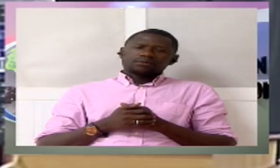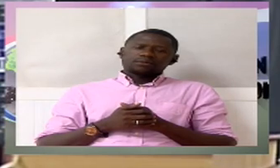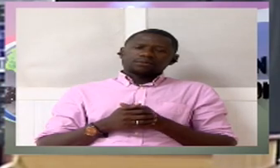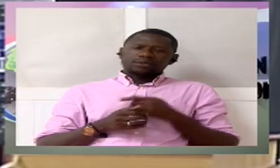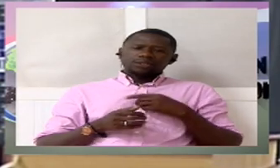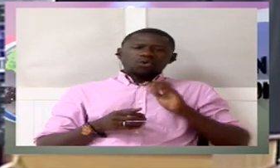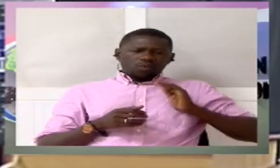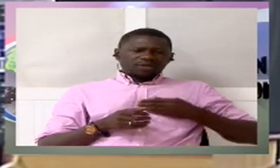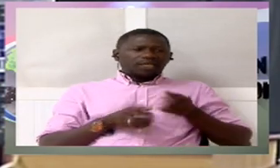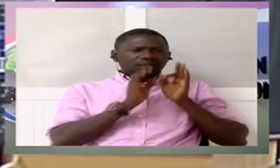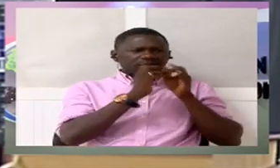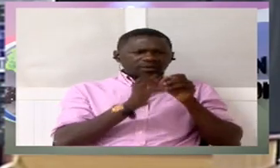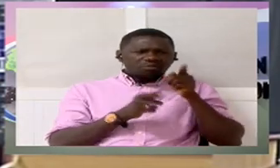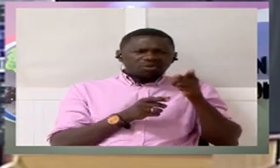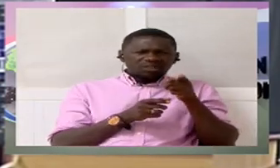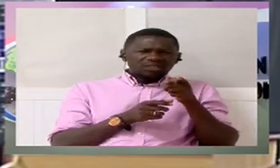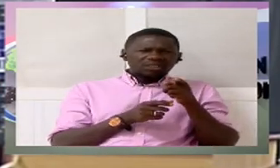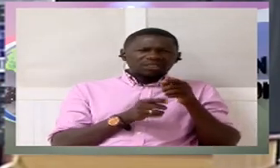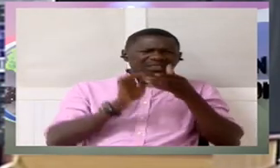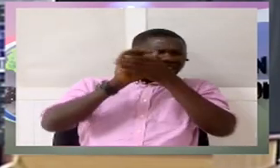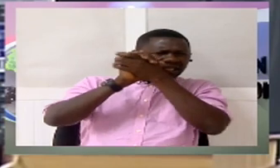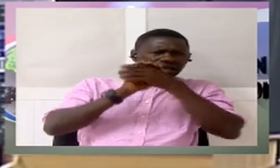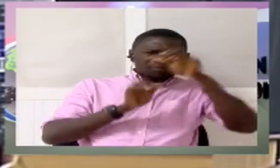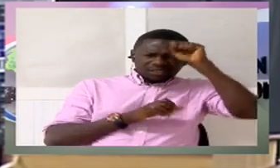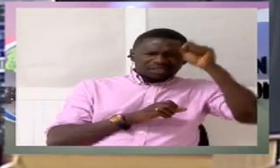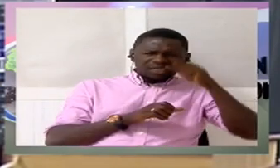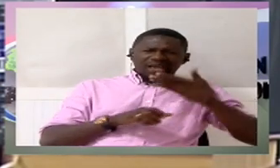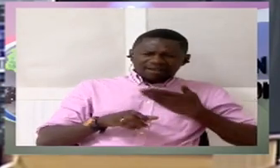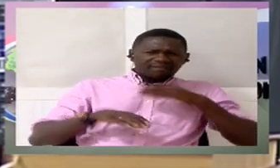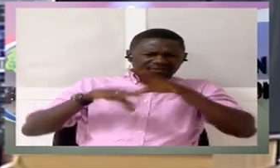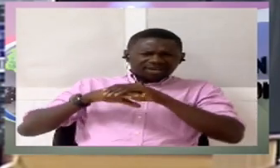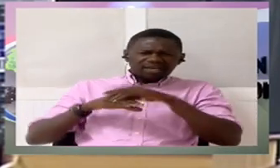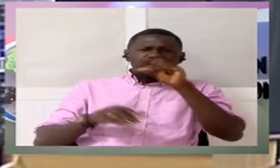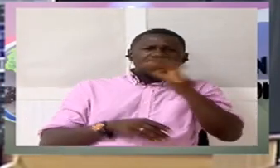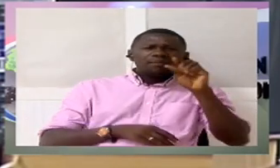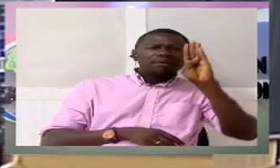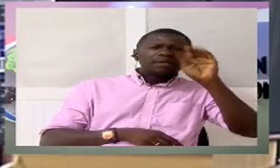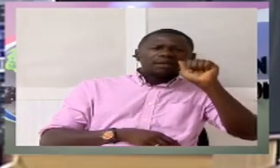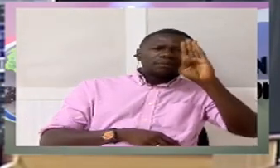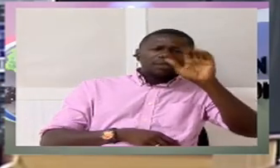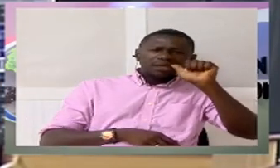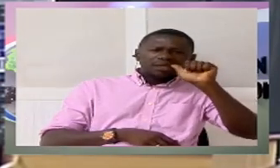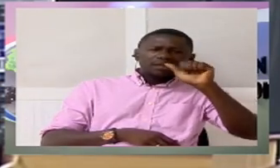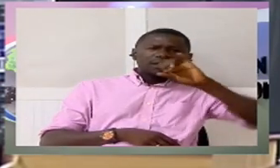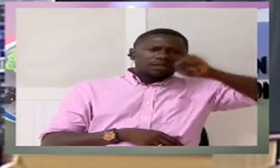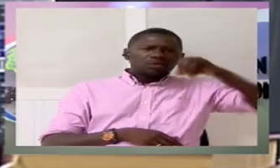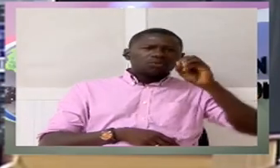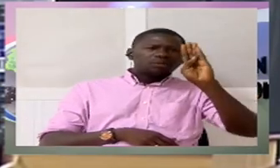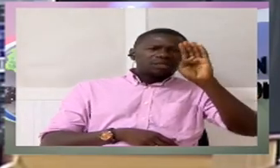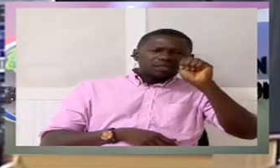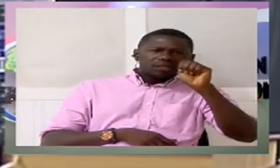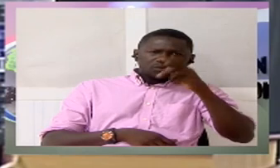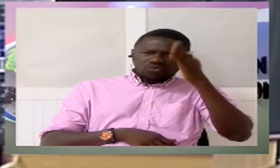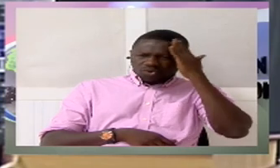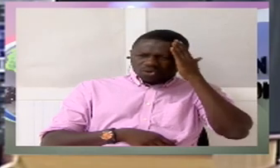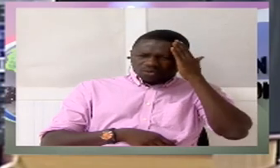ba. The woman who is my friend said to her, "But he has a friend called Baba Job. Do you know him?" Baba Job